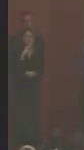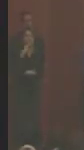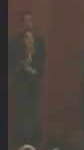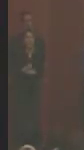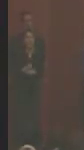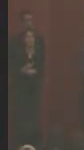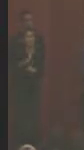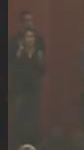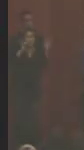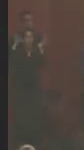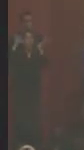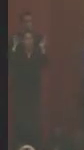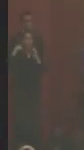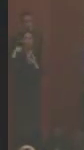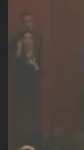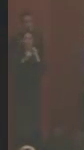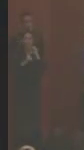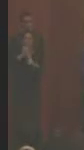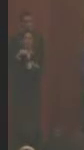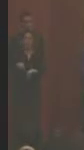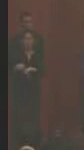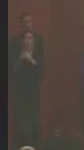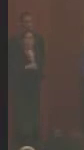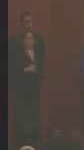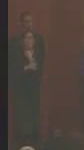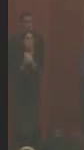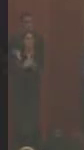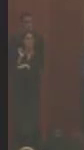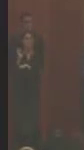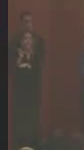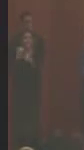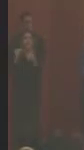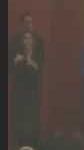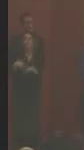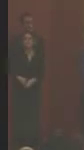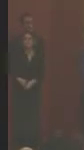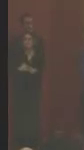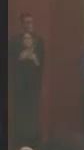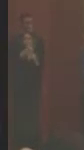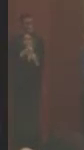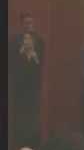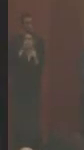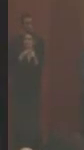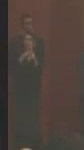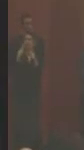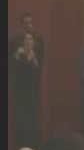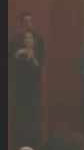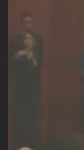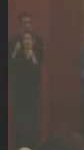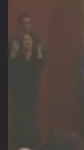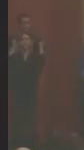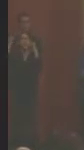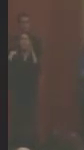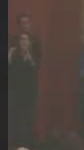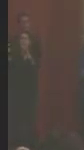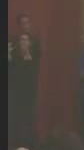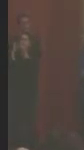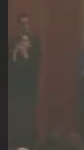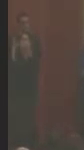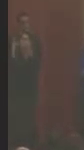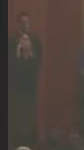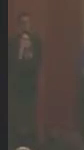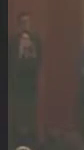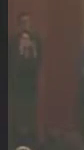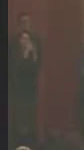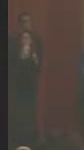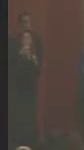the decision makers. As part of the multiple strategies implemented in the country, we are giving priority to strategic alliances with